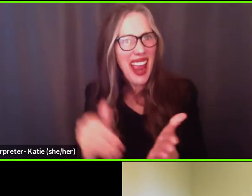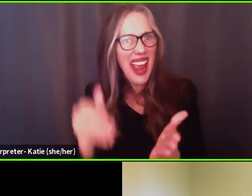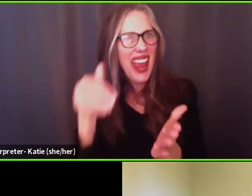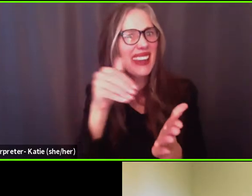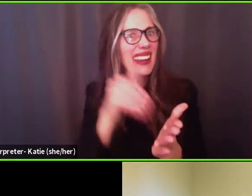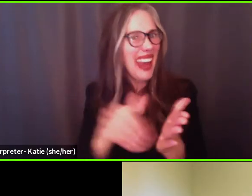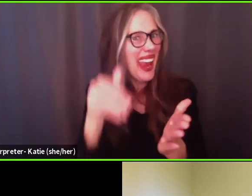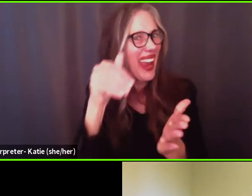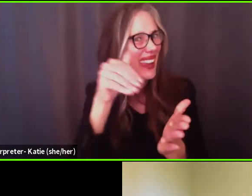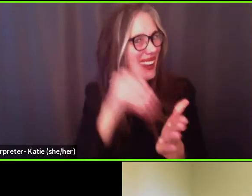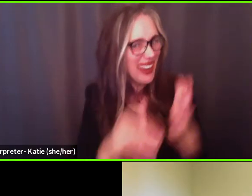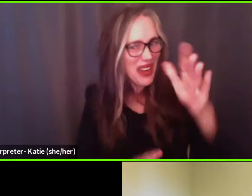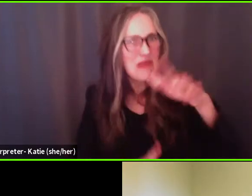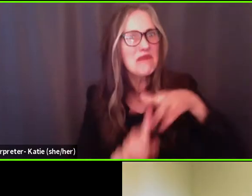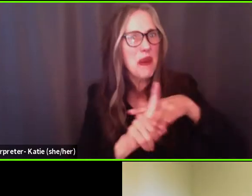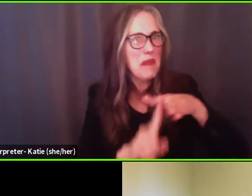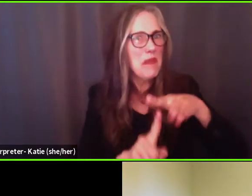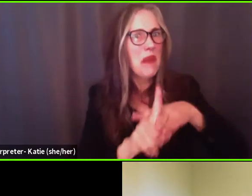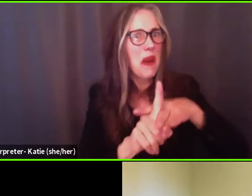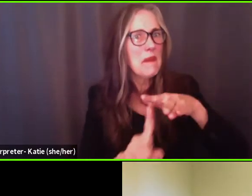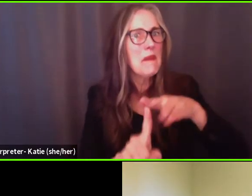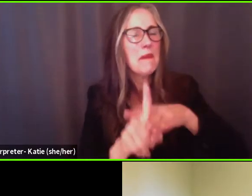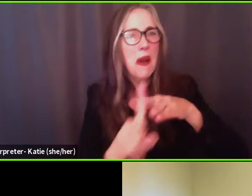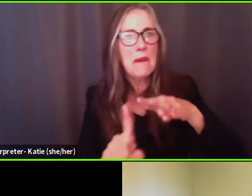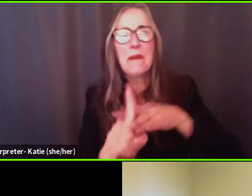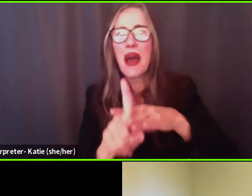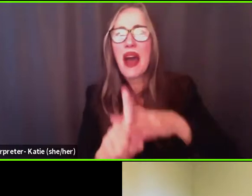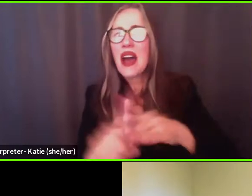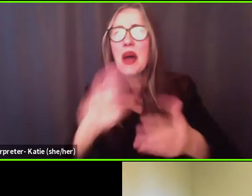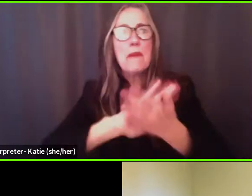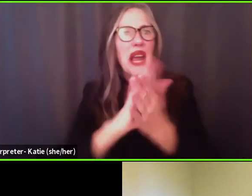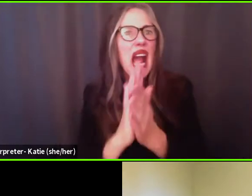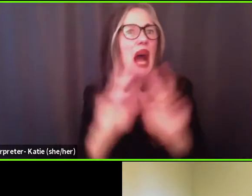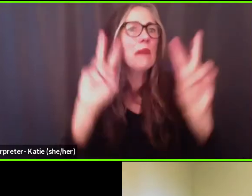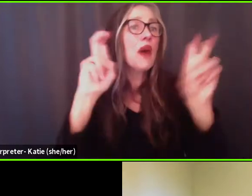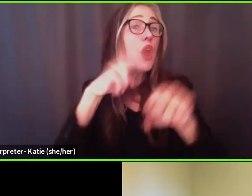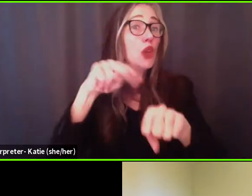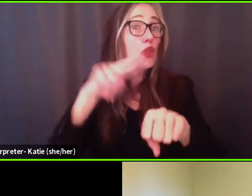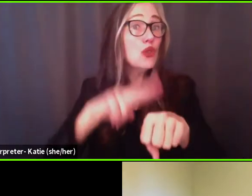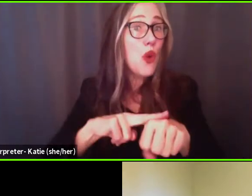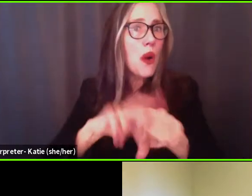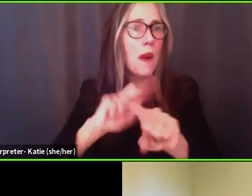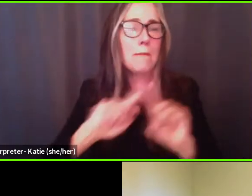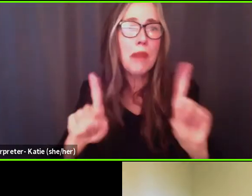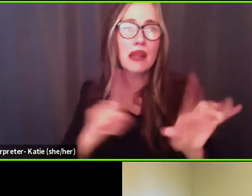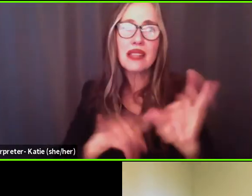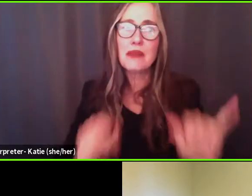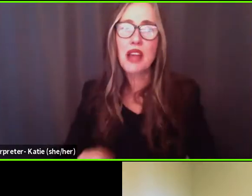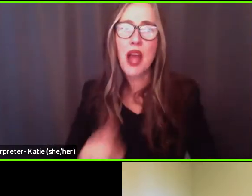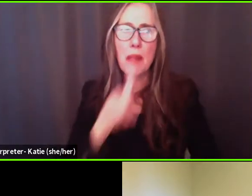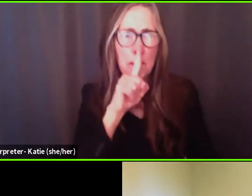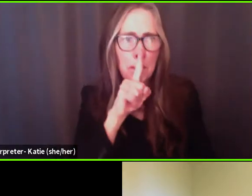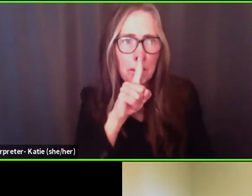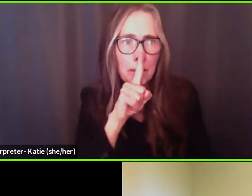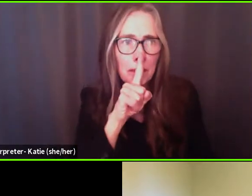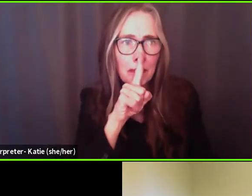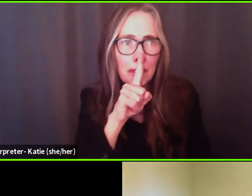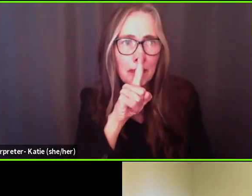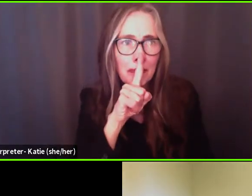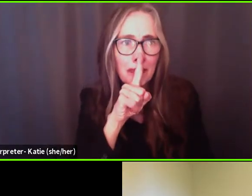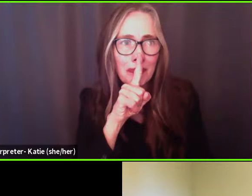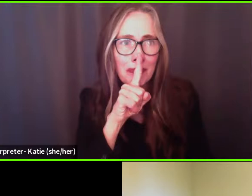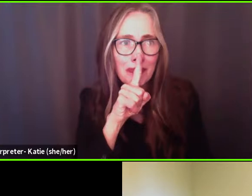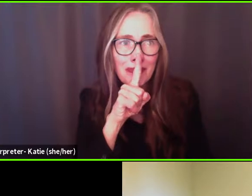whiteness is normed but not named right and so in order to get to a place where we might actually have some coherent